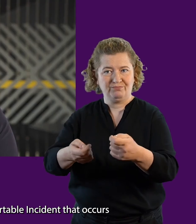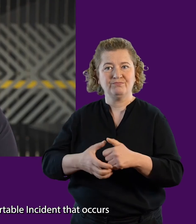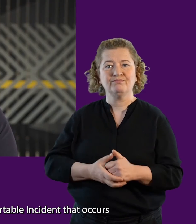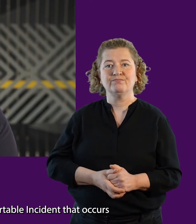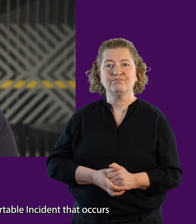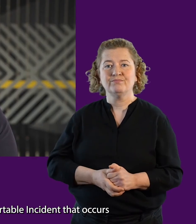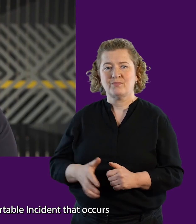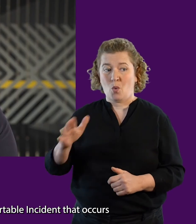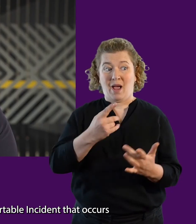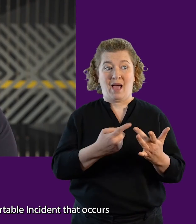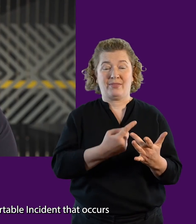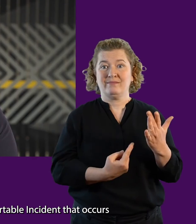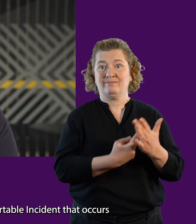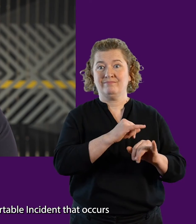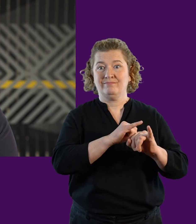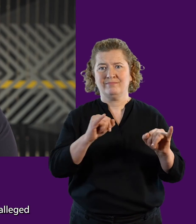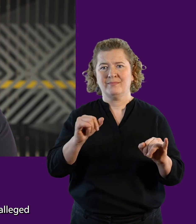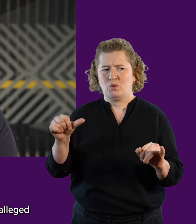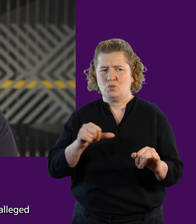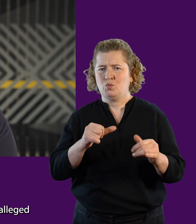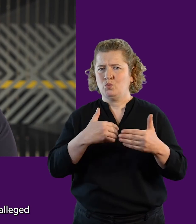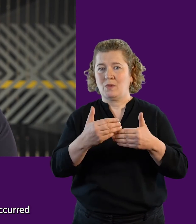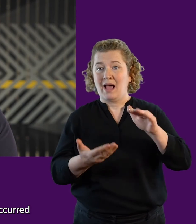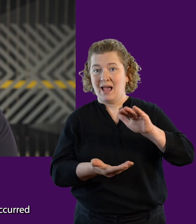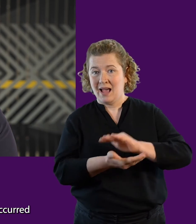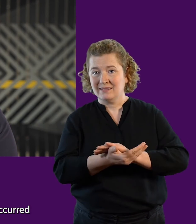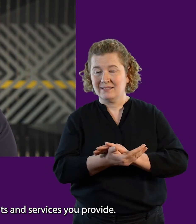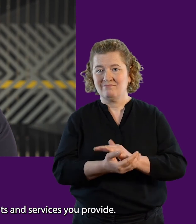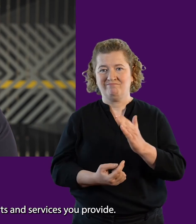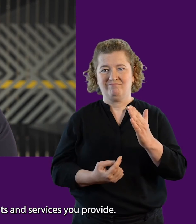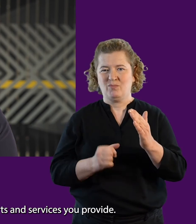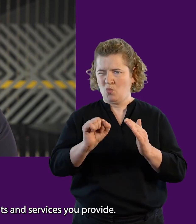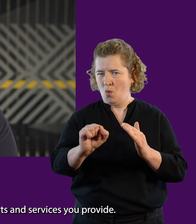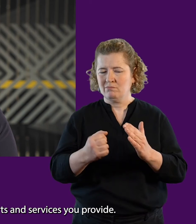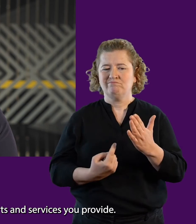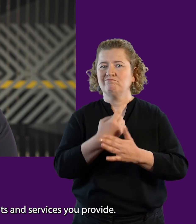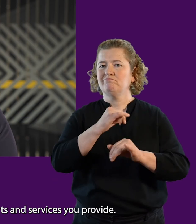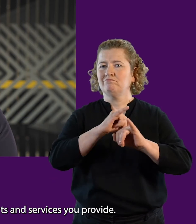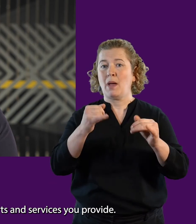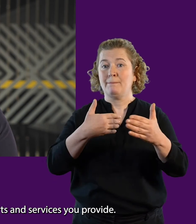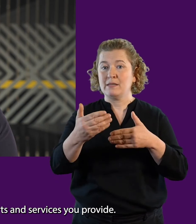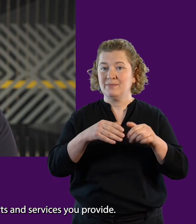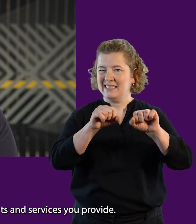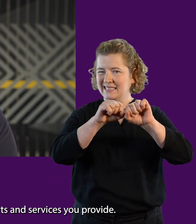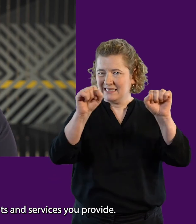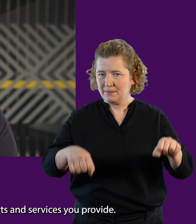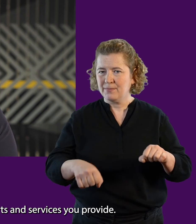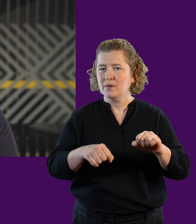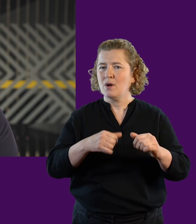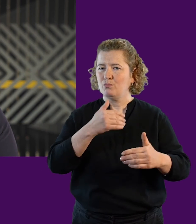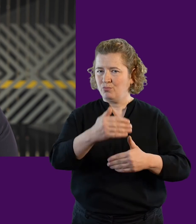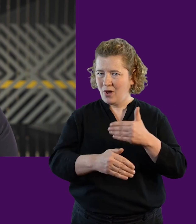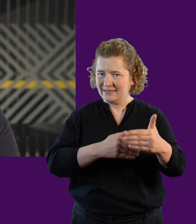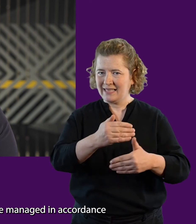us of a reportable incident that occurs or that is alleged to have occurred in connection with the supports and services you